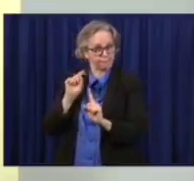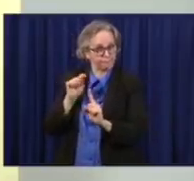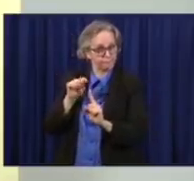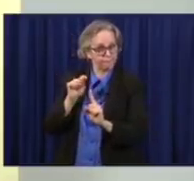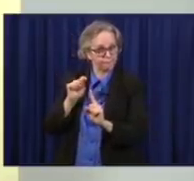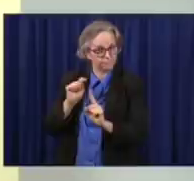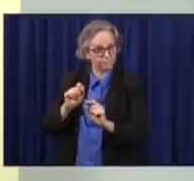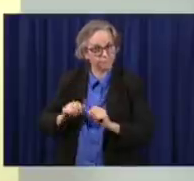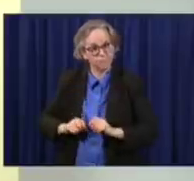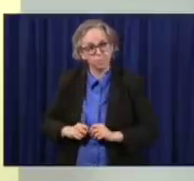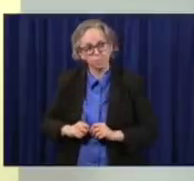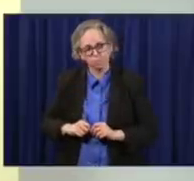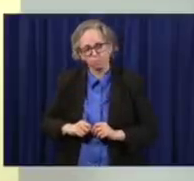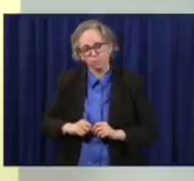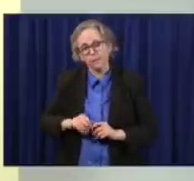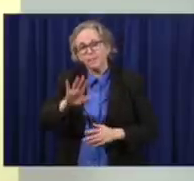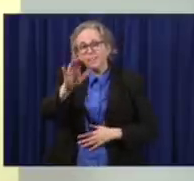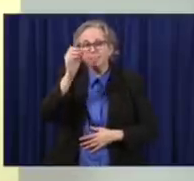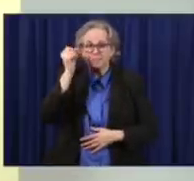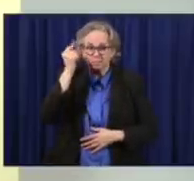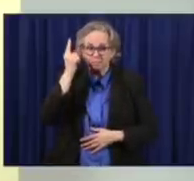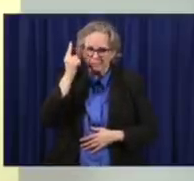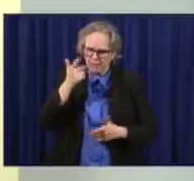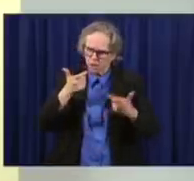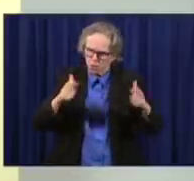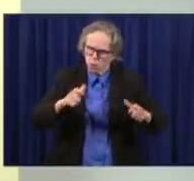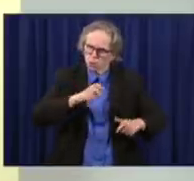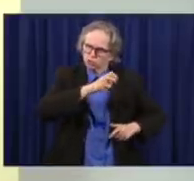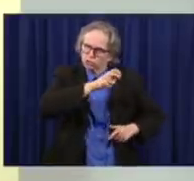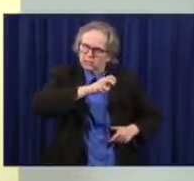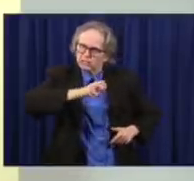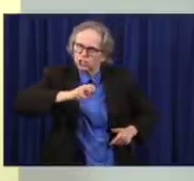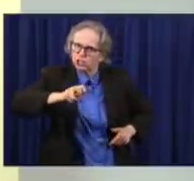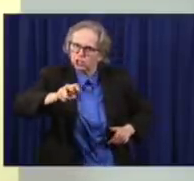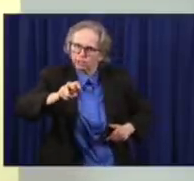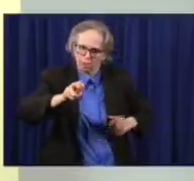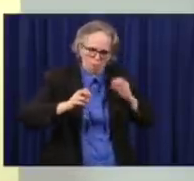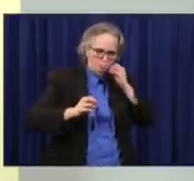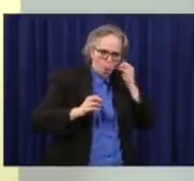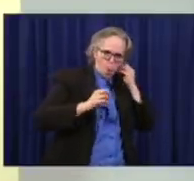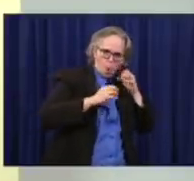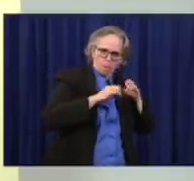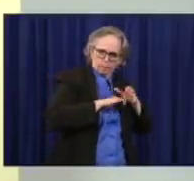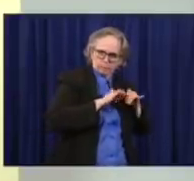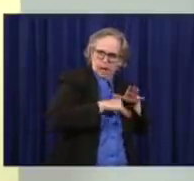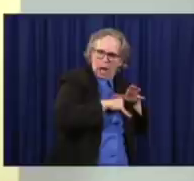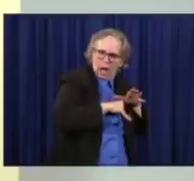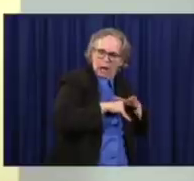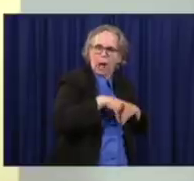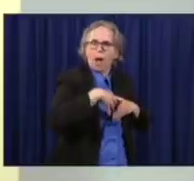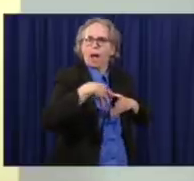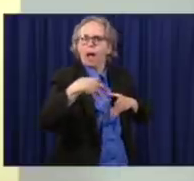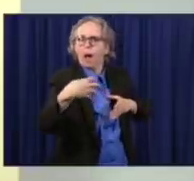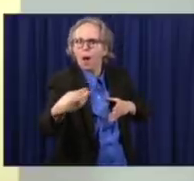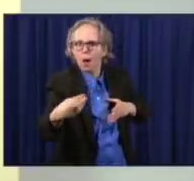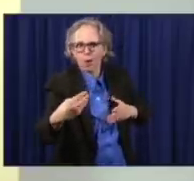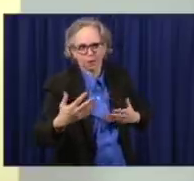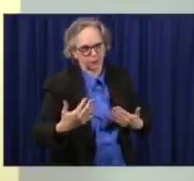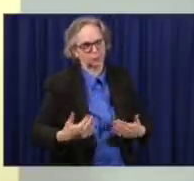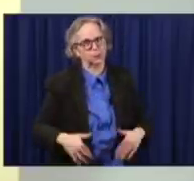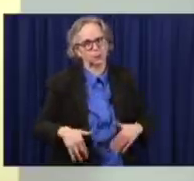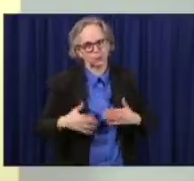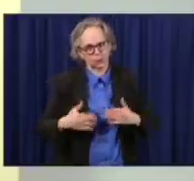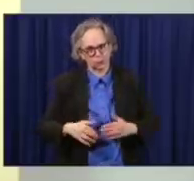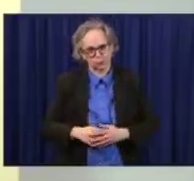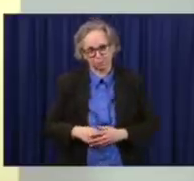this transition. I know when I woke up this morning, some of the immediate questions that I had that people were asking me